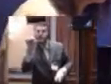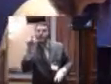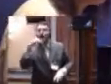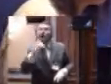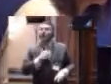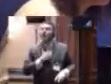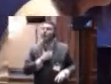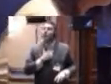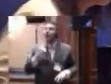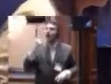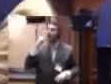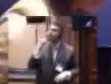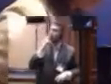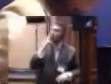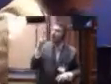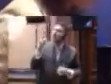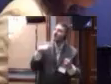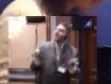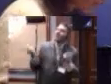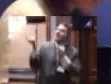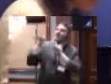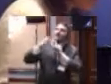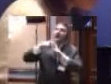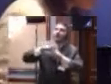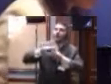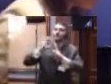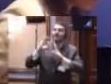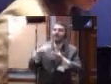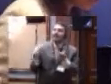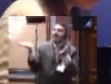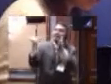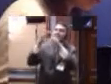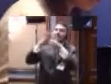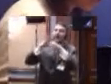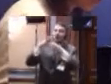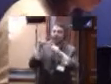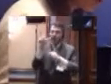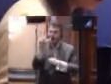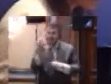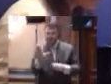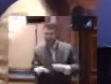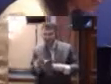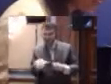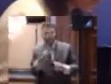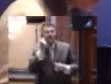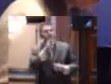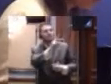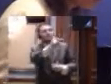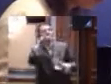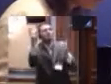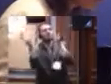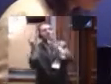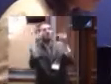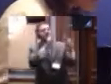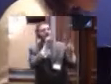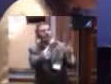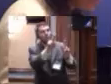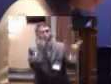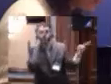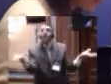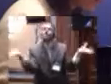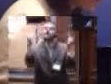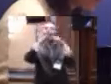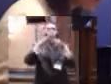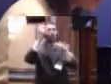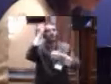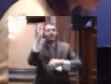public corporation. It is not the property of the National Party, and I'm quoting, it's a very powerful voice, and we